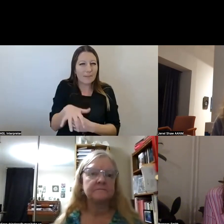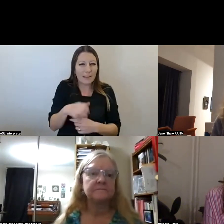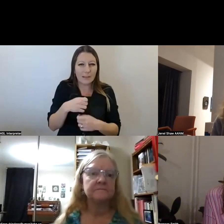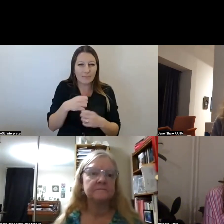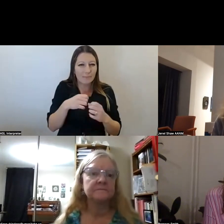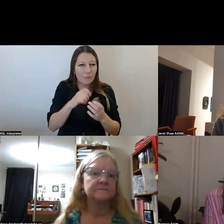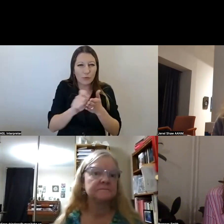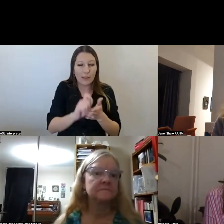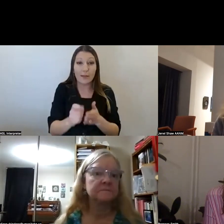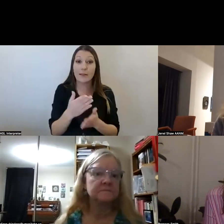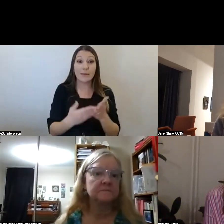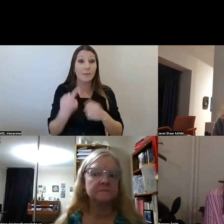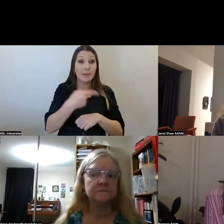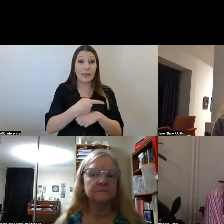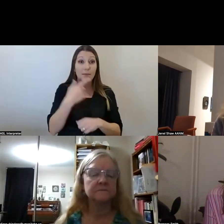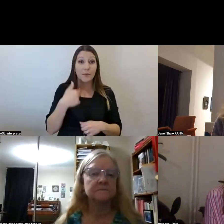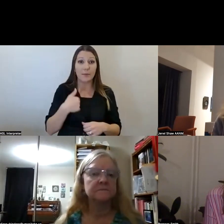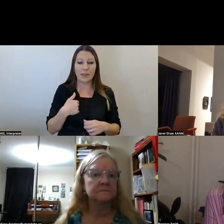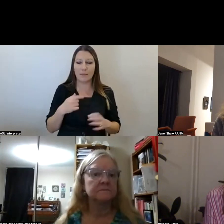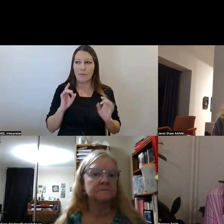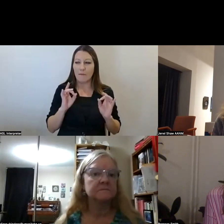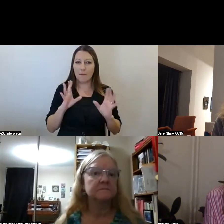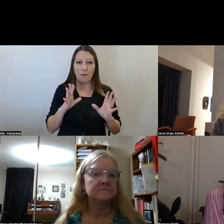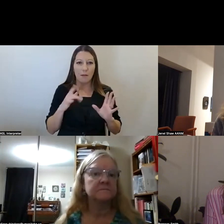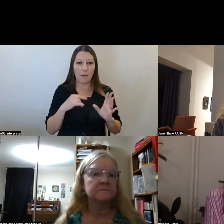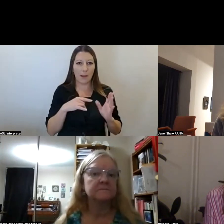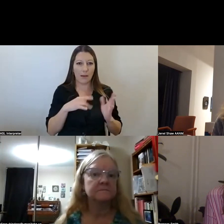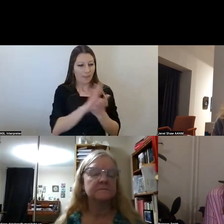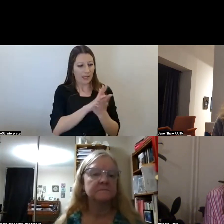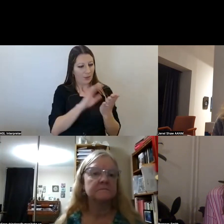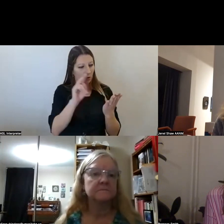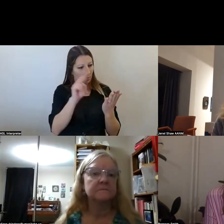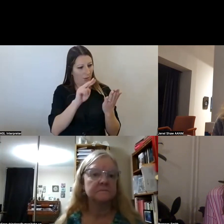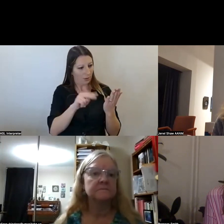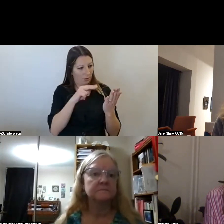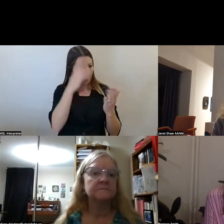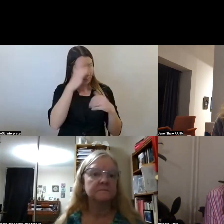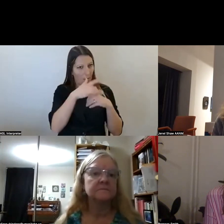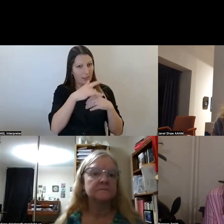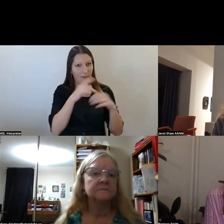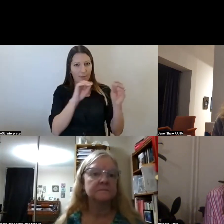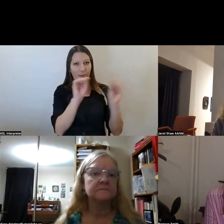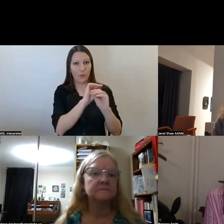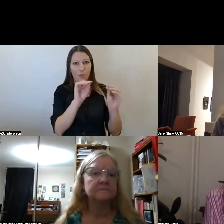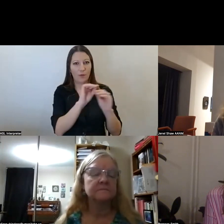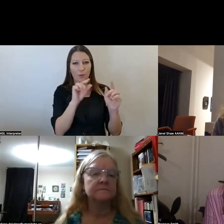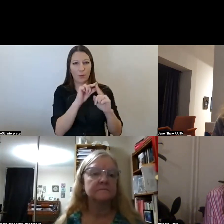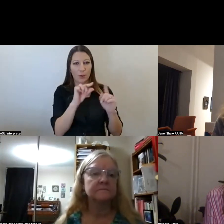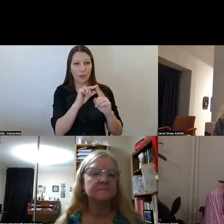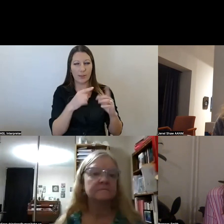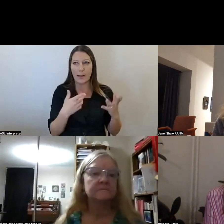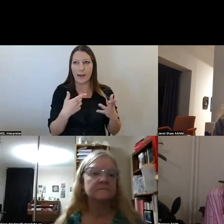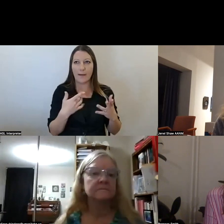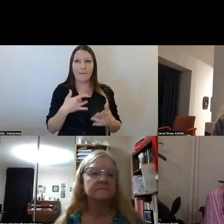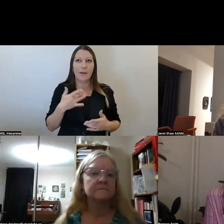I will just move words around on the page. It's this like compulsive activity, and like I can't do. It feels like I